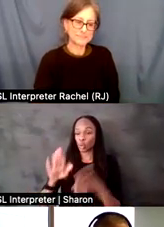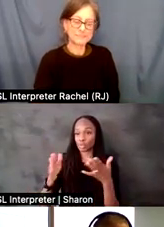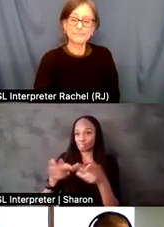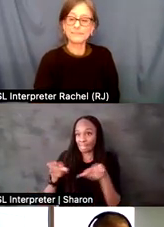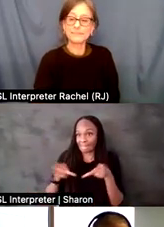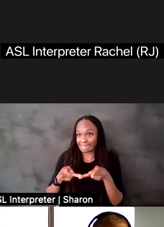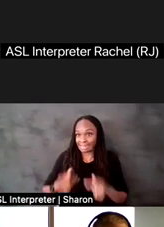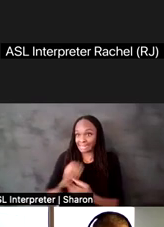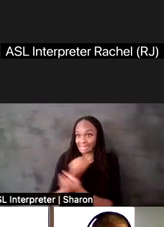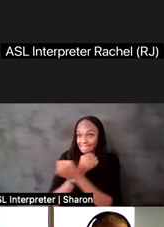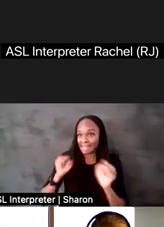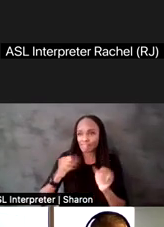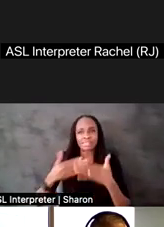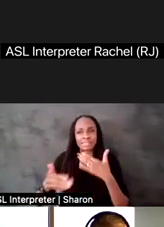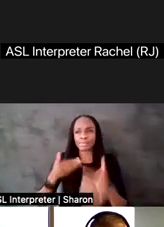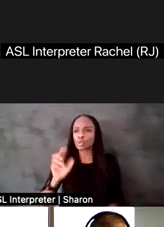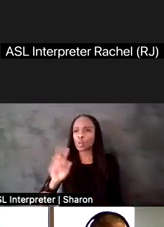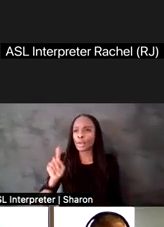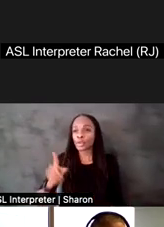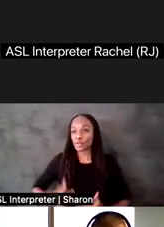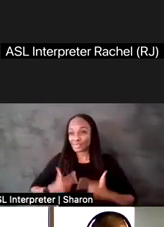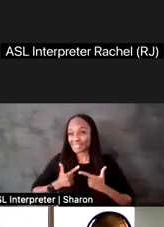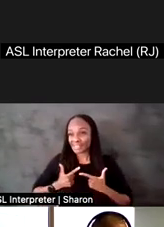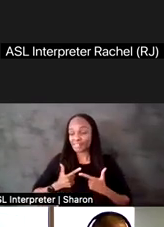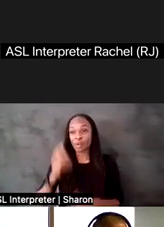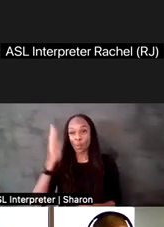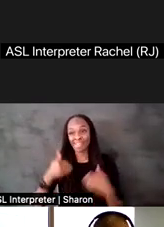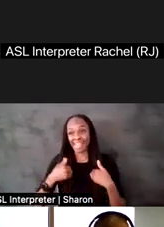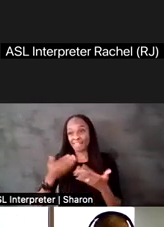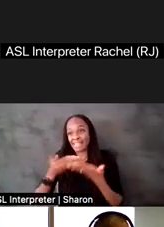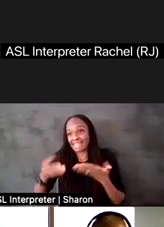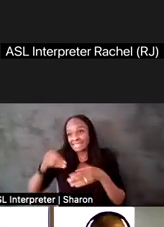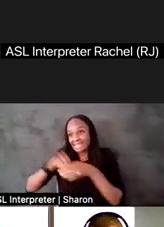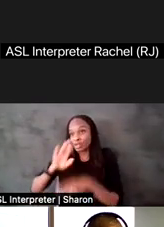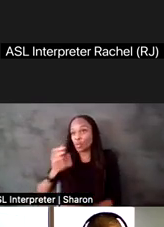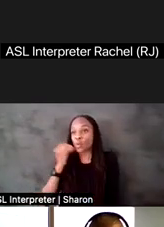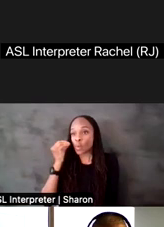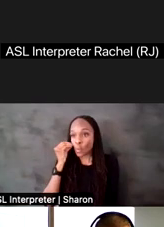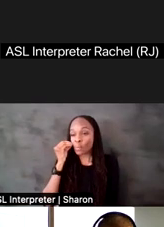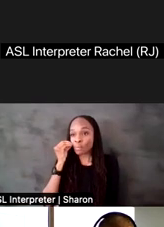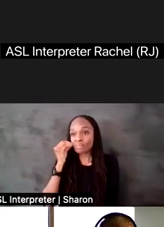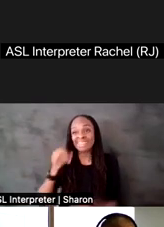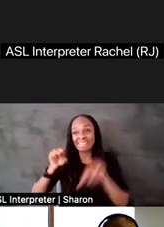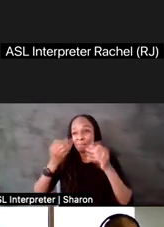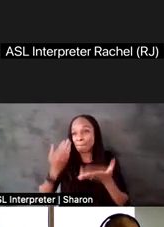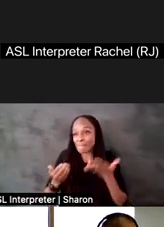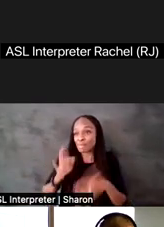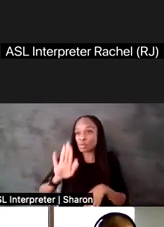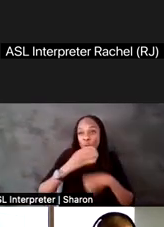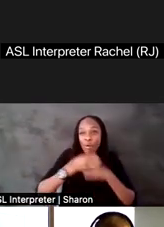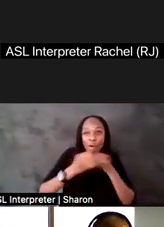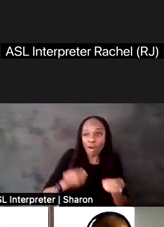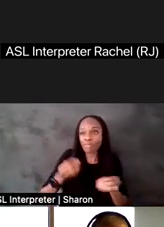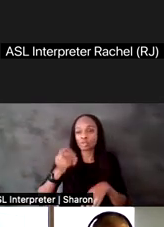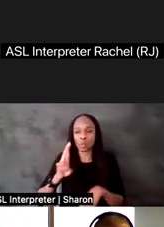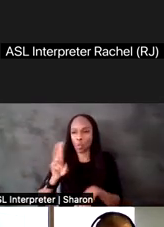there are going to be things that in your dwelling, focus on dwelling could also be your office or wherever else you spend most of